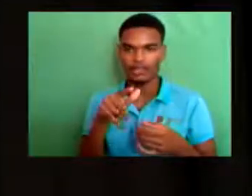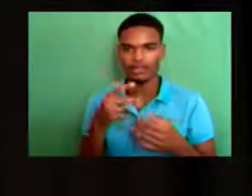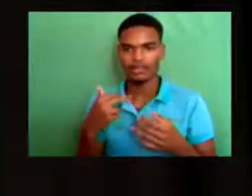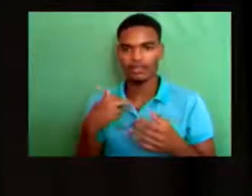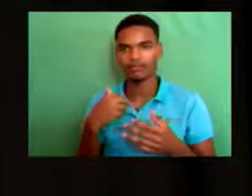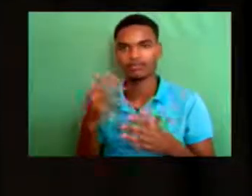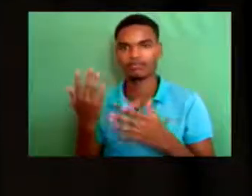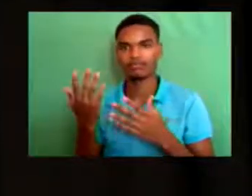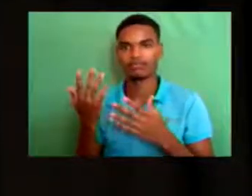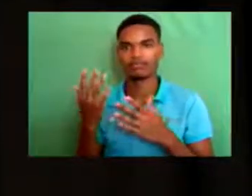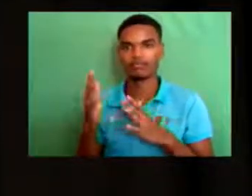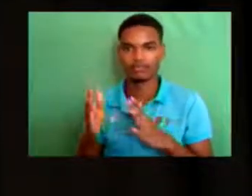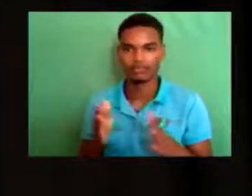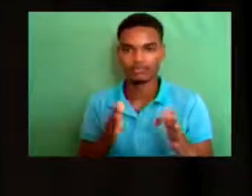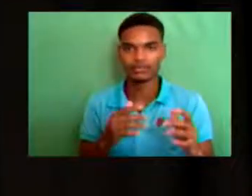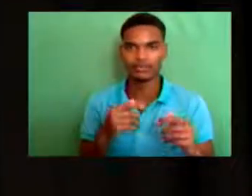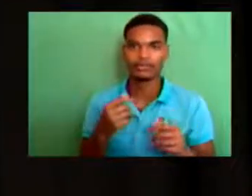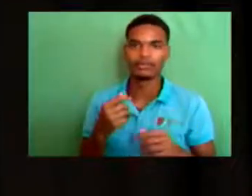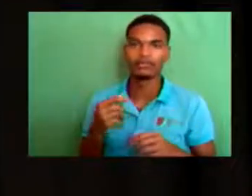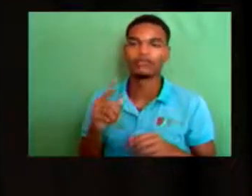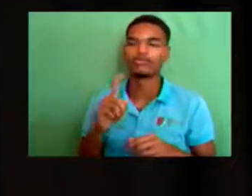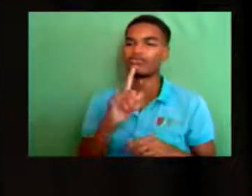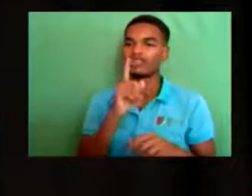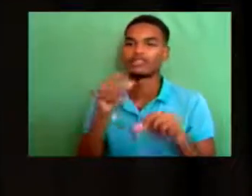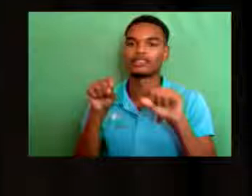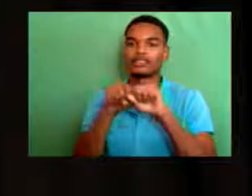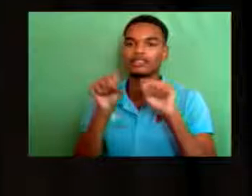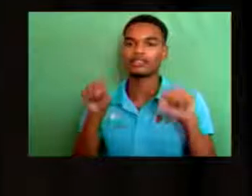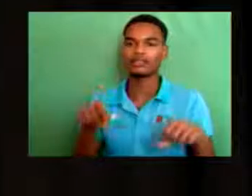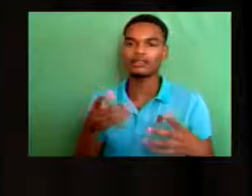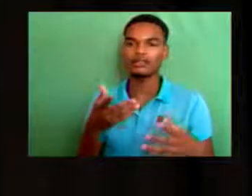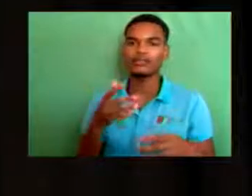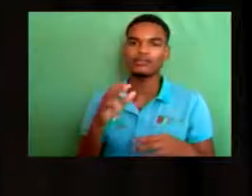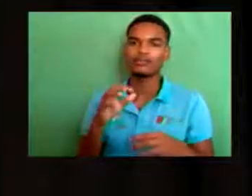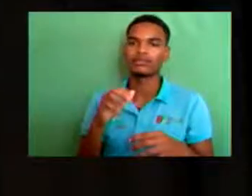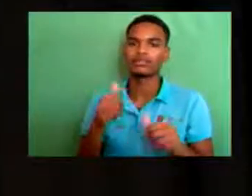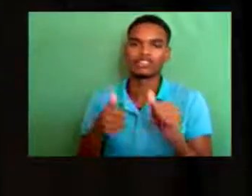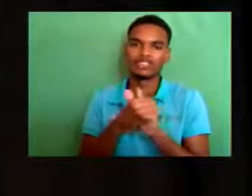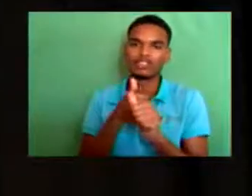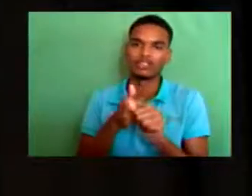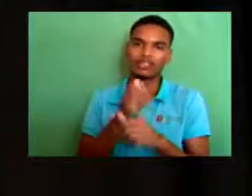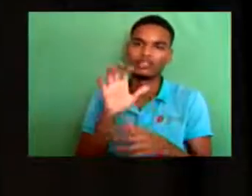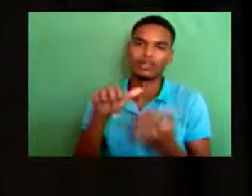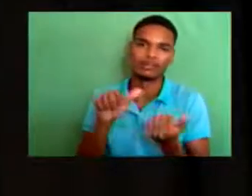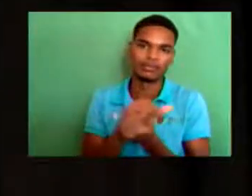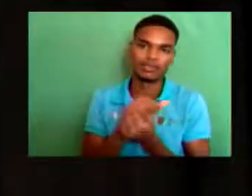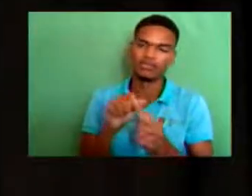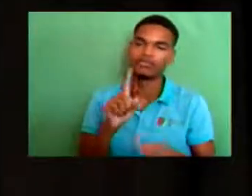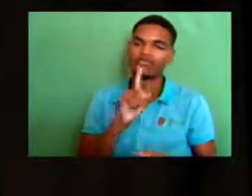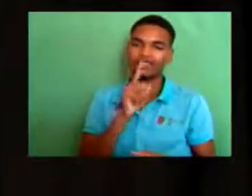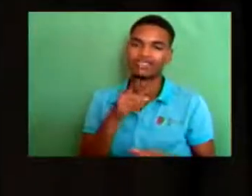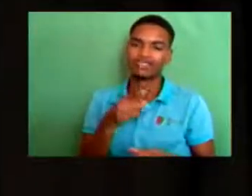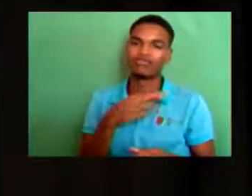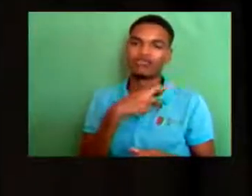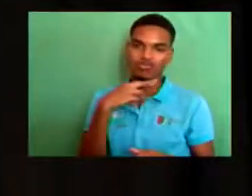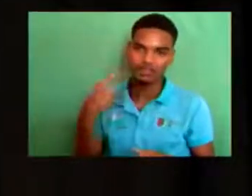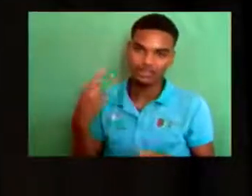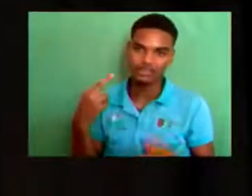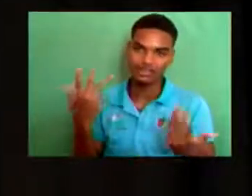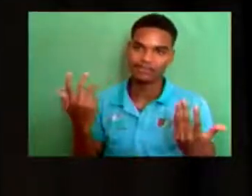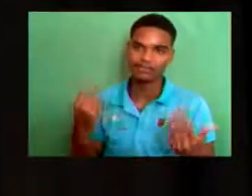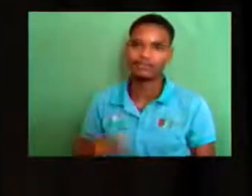presents major system vulnerabilities, and I'm not really going to get into that, but it's a big risk factor.